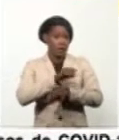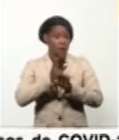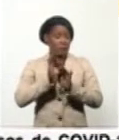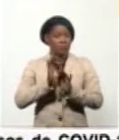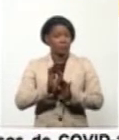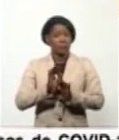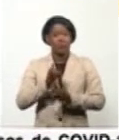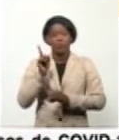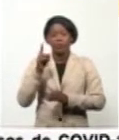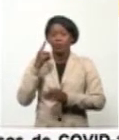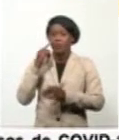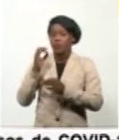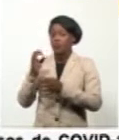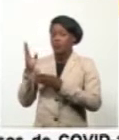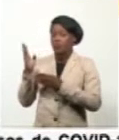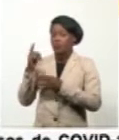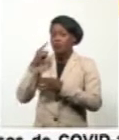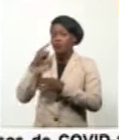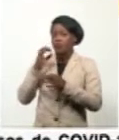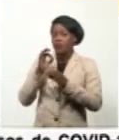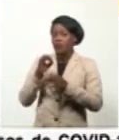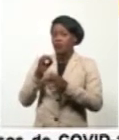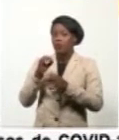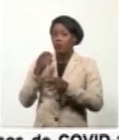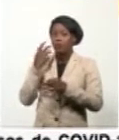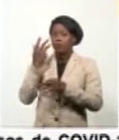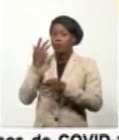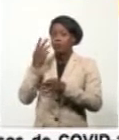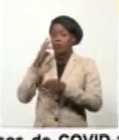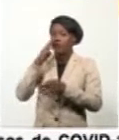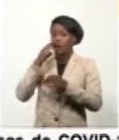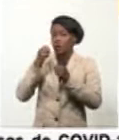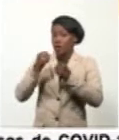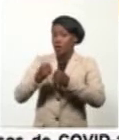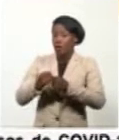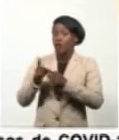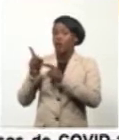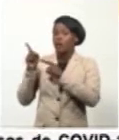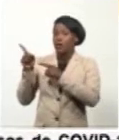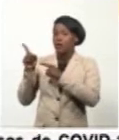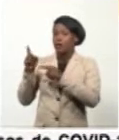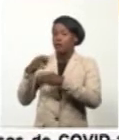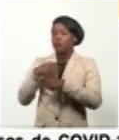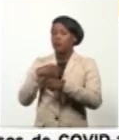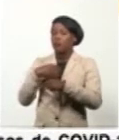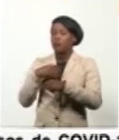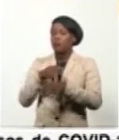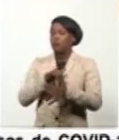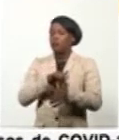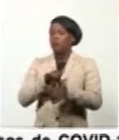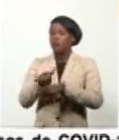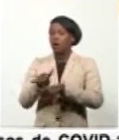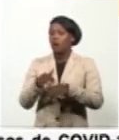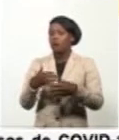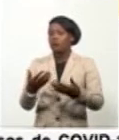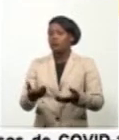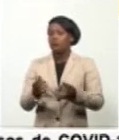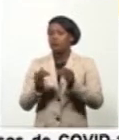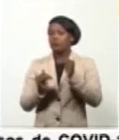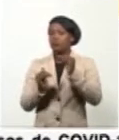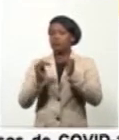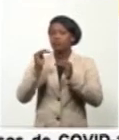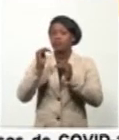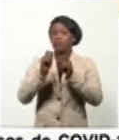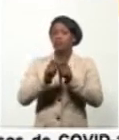p.m. on May 25th. And there you can see that the color black is the one with